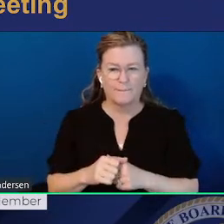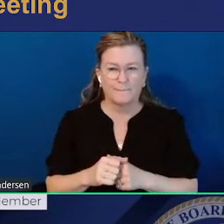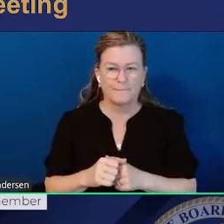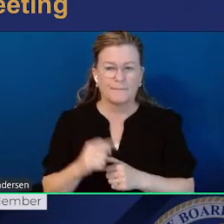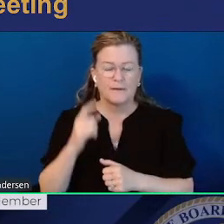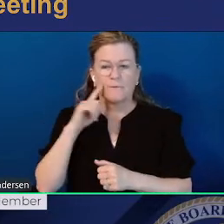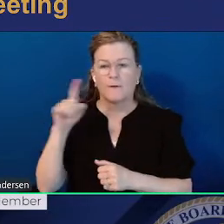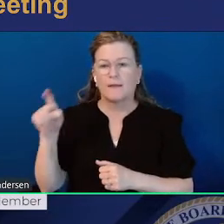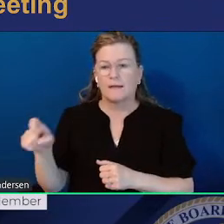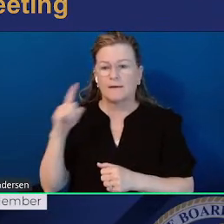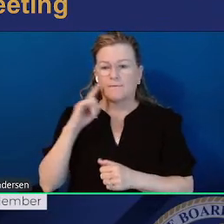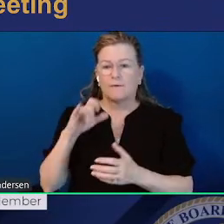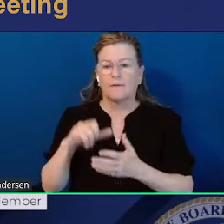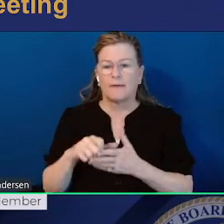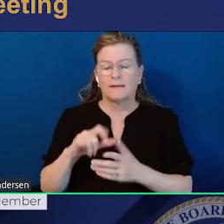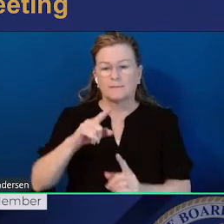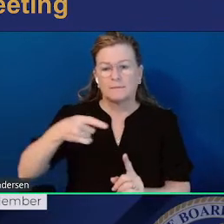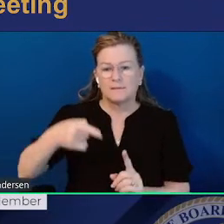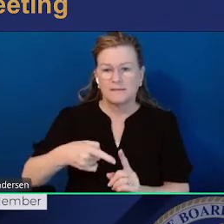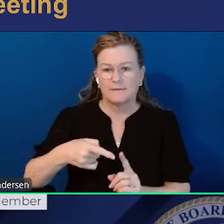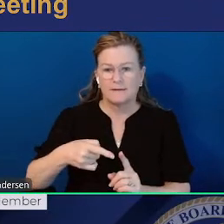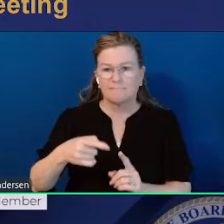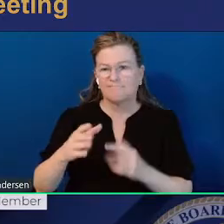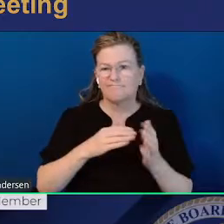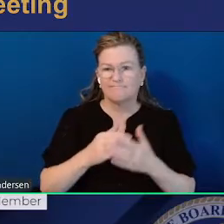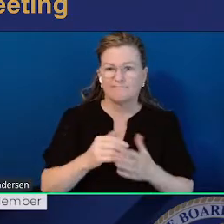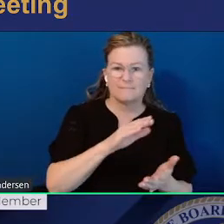for the need for that specific, whether it's the